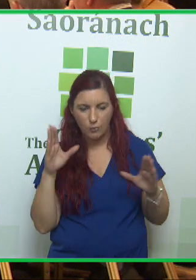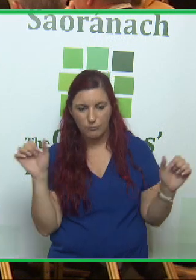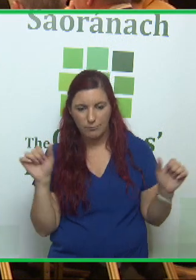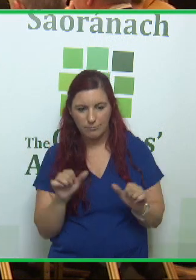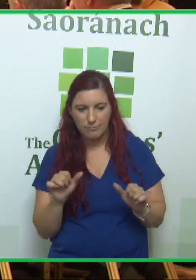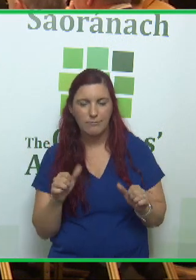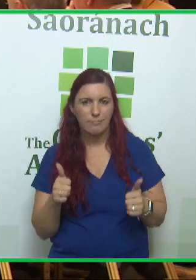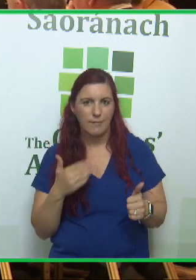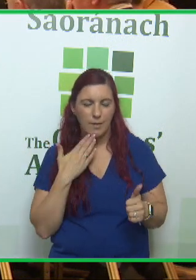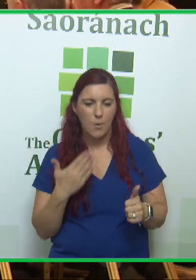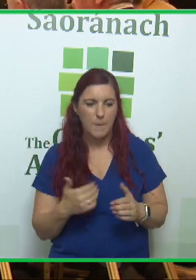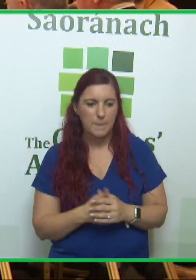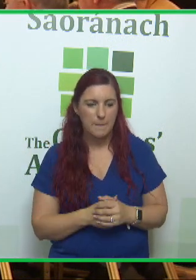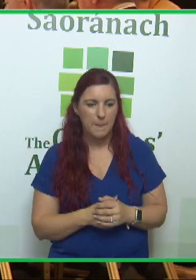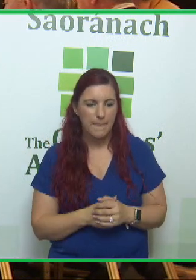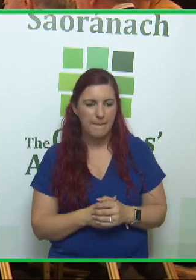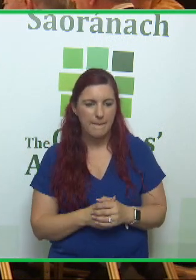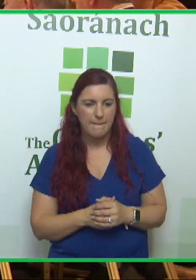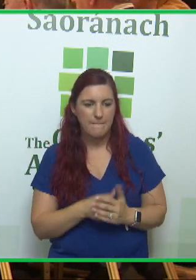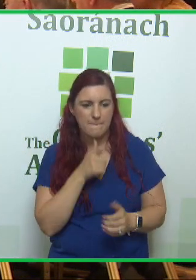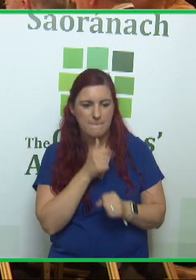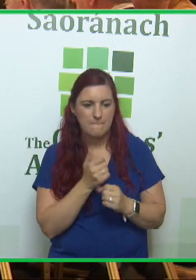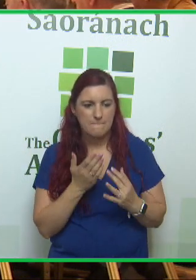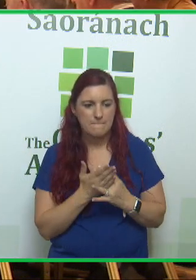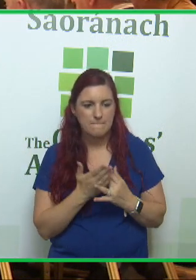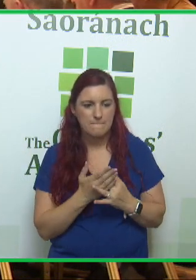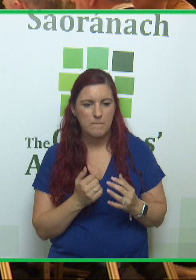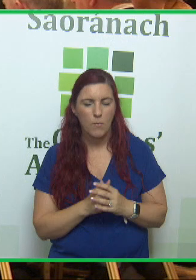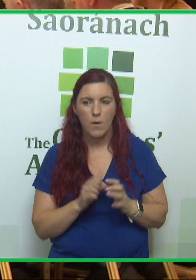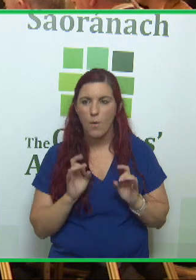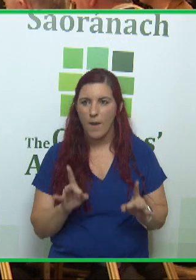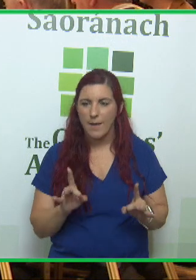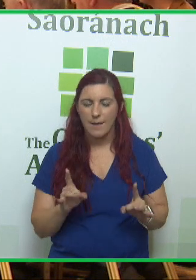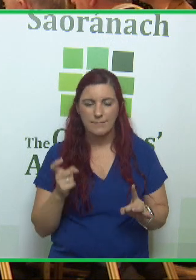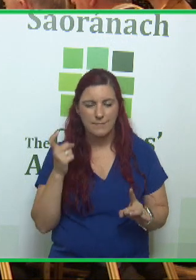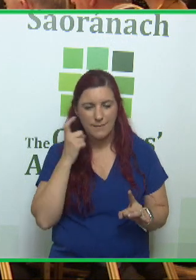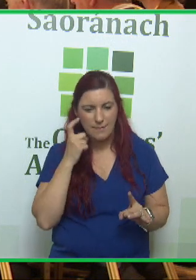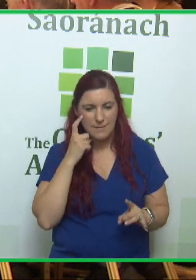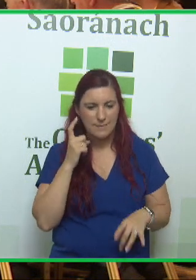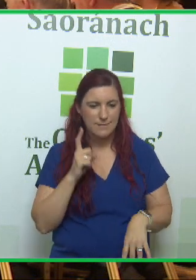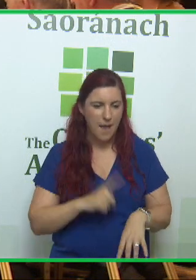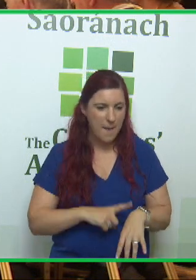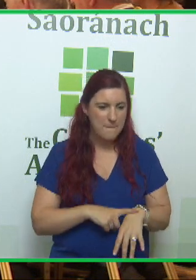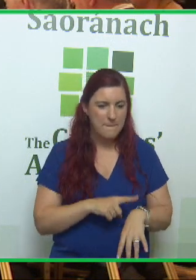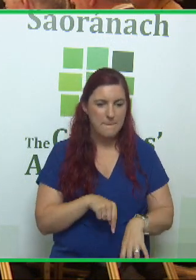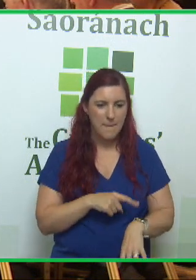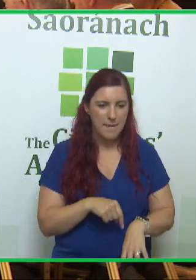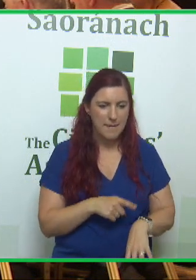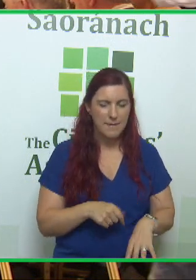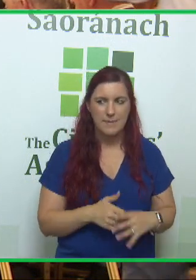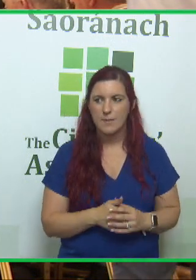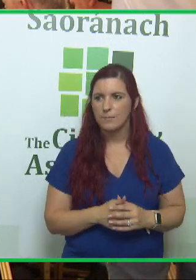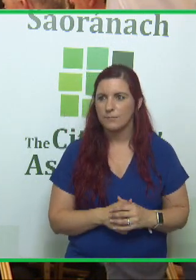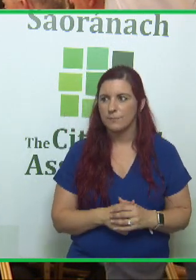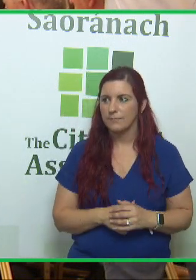It's good to hear actually that in terms of accessibility and timeliness. Okay, I'm very conscious more panellists want to go in, more people from the floor